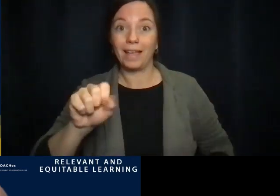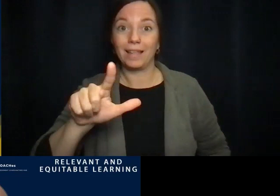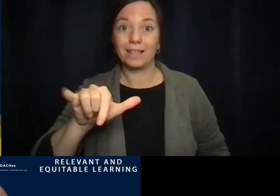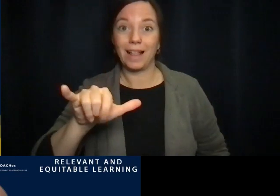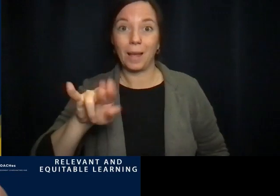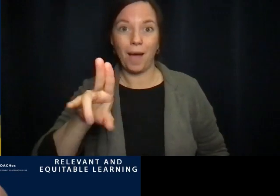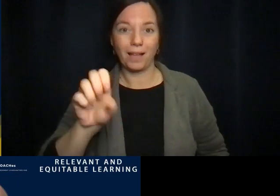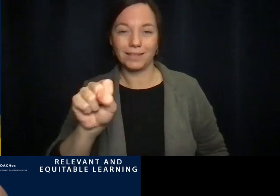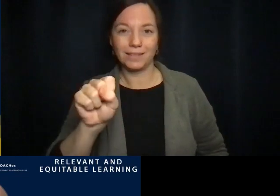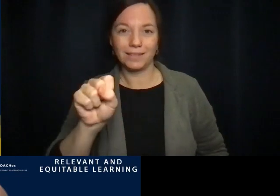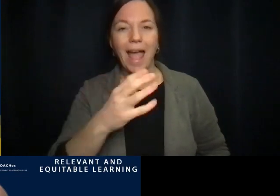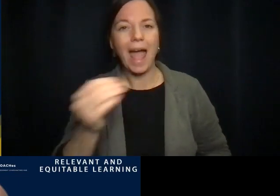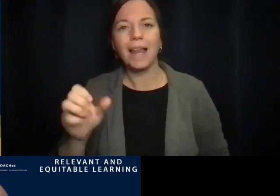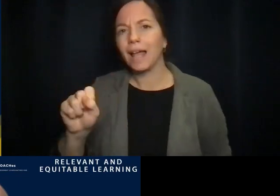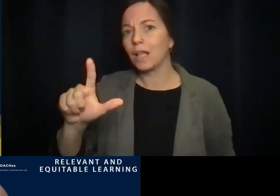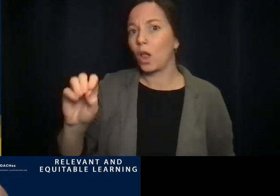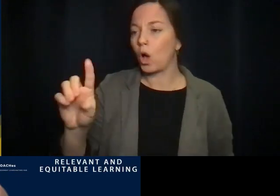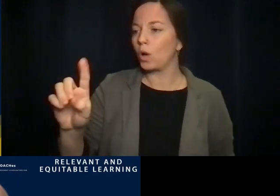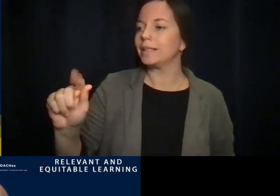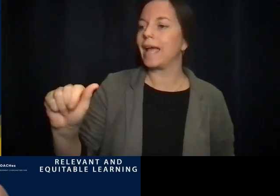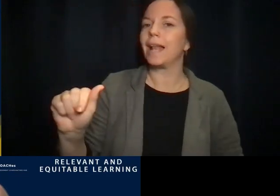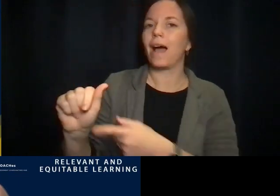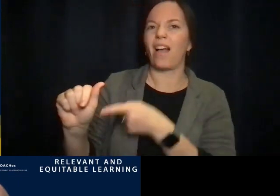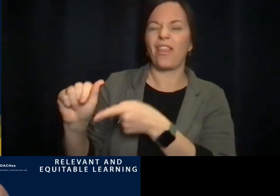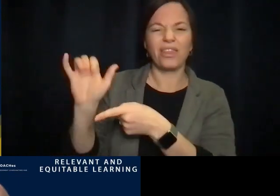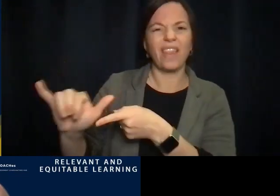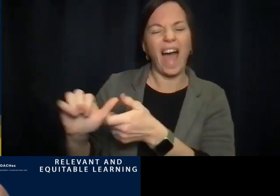would SLO assessment data tell